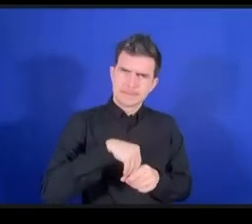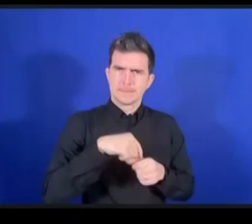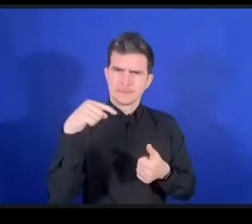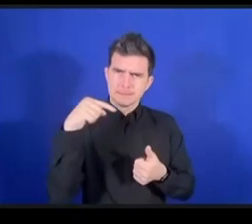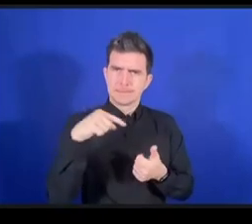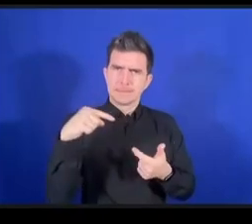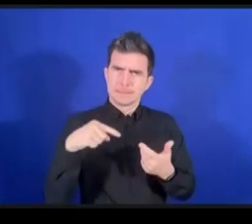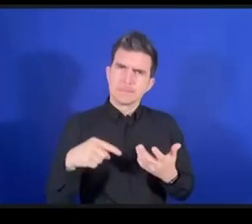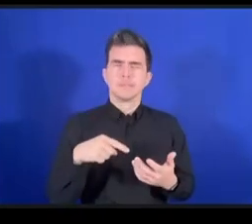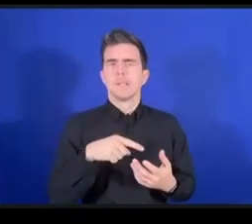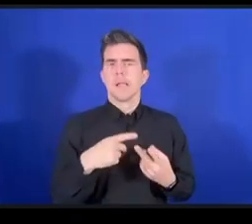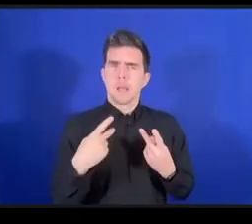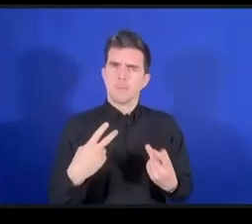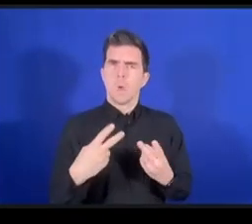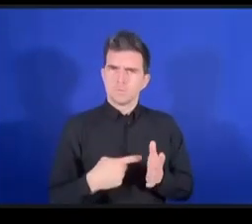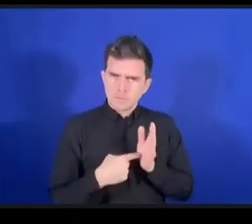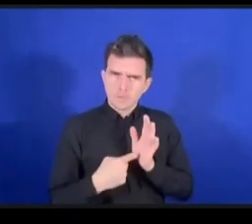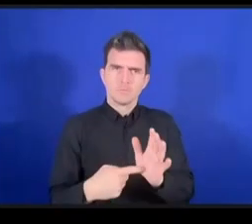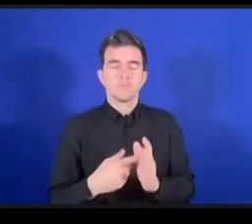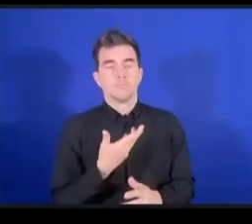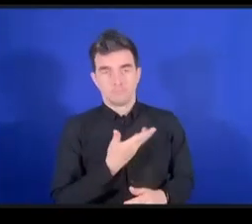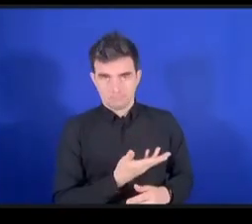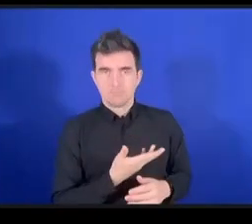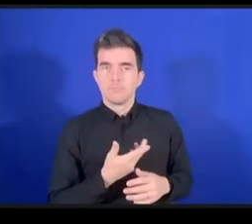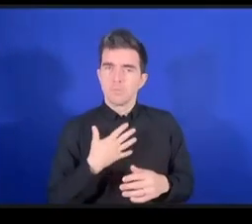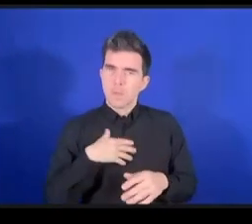sound access that we can hear him?